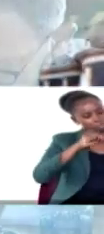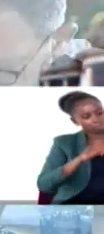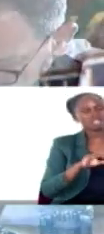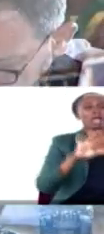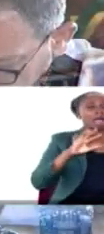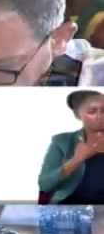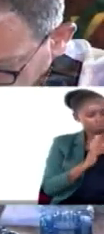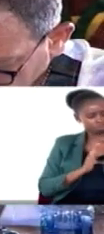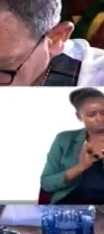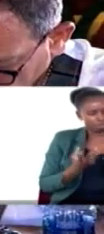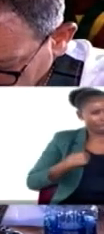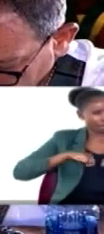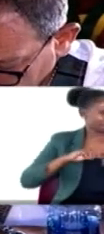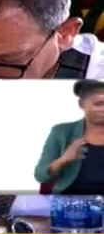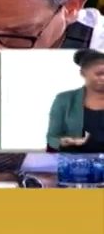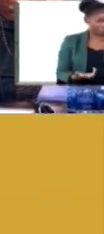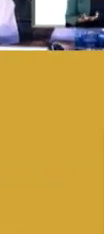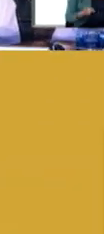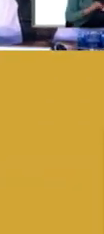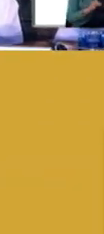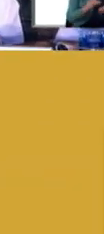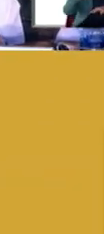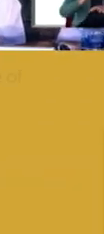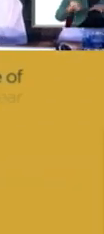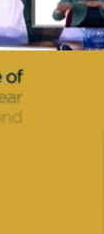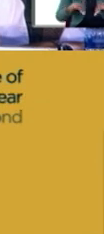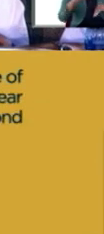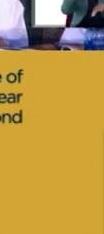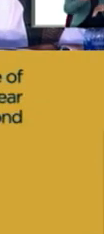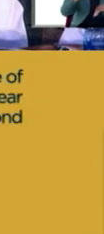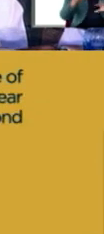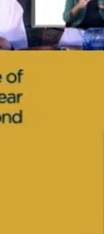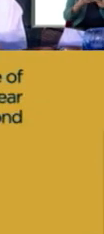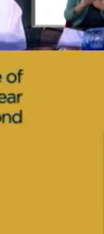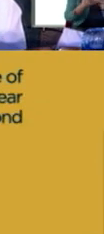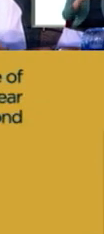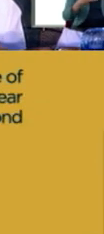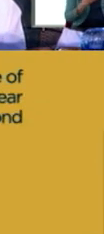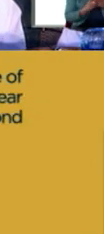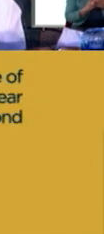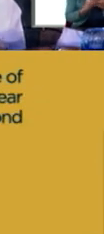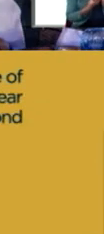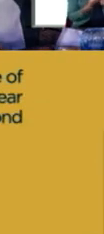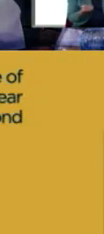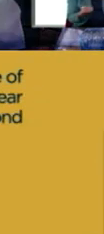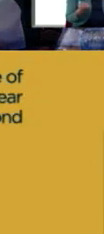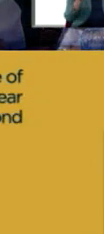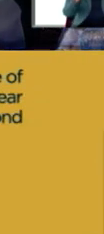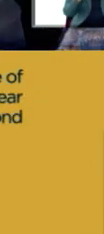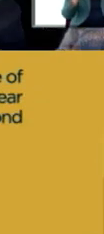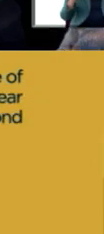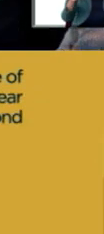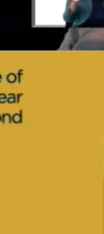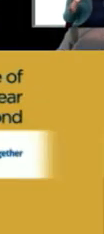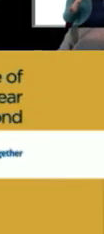and why our plan of action growing Gauteng together must deal with the issues that the scenarios